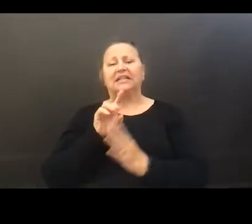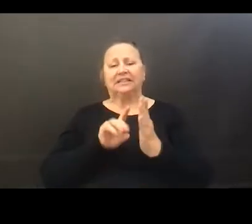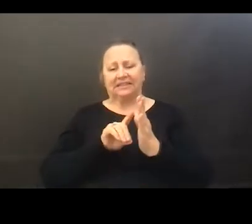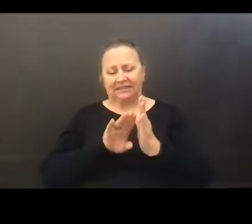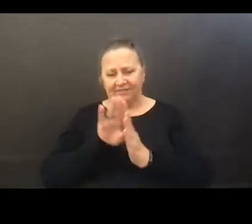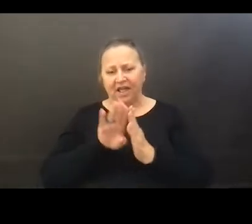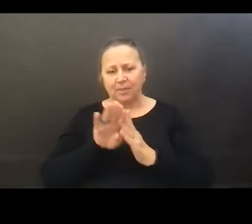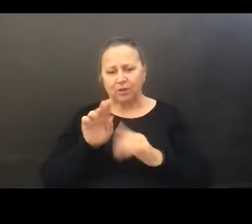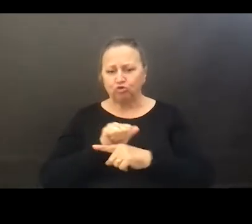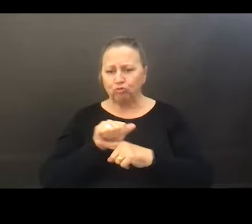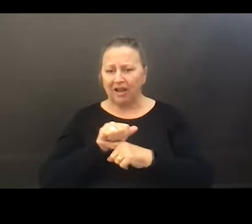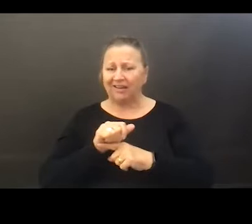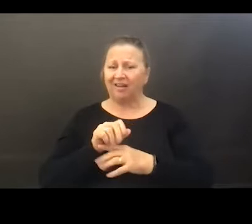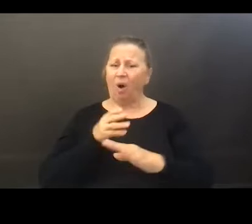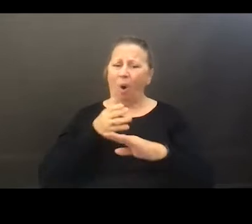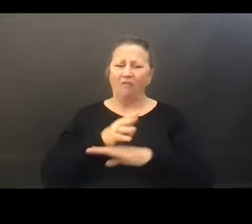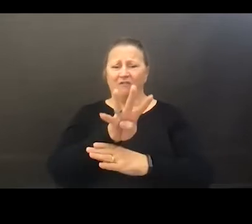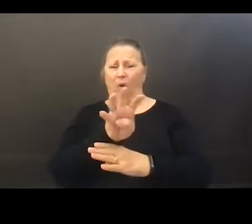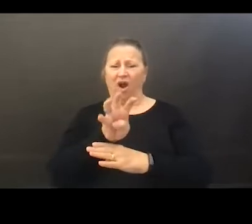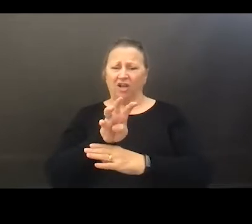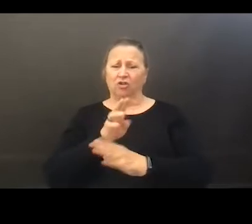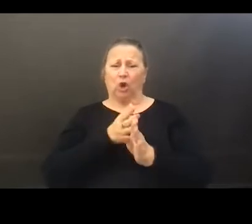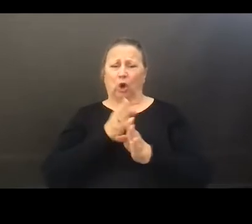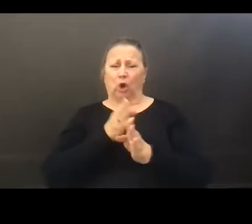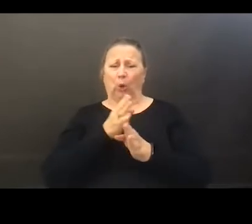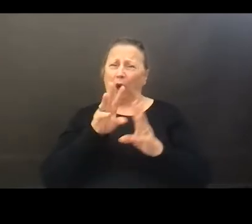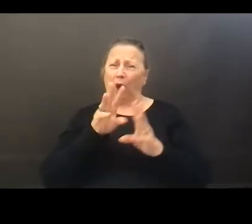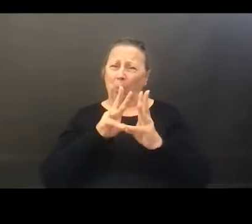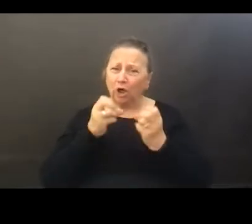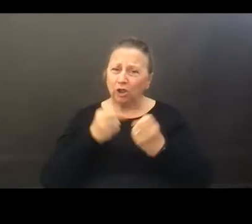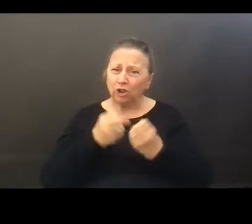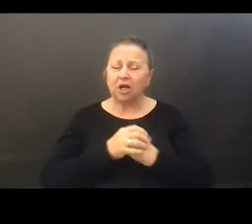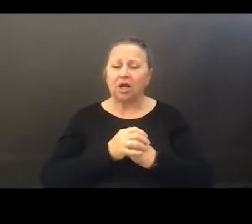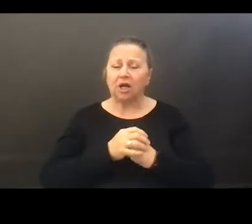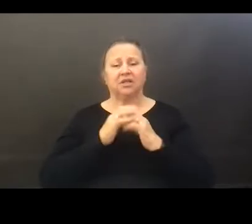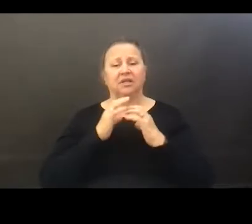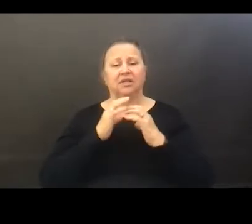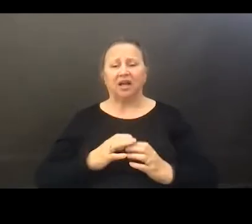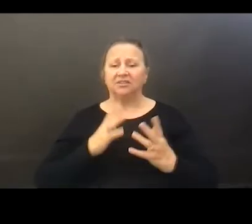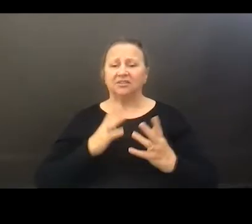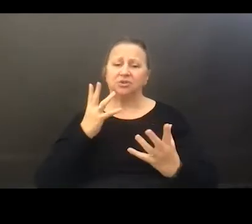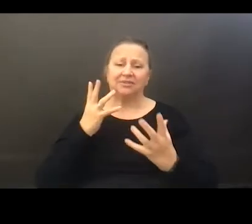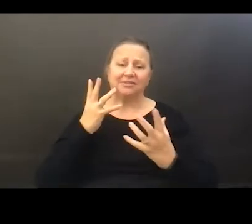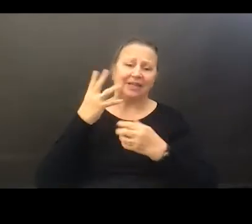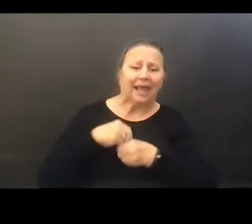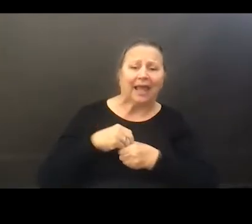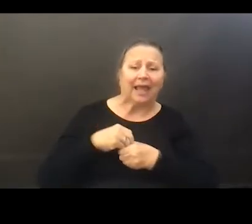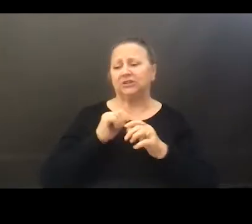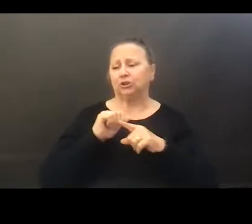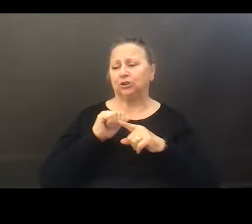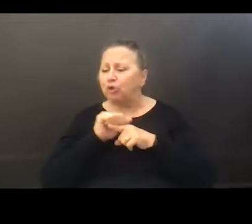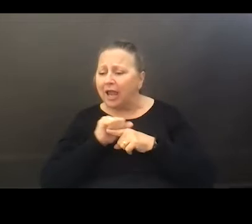done, over 400 career workshops and customers engaged in a wide variety of training, as well